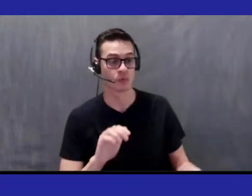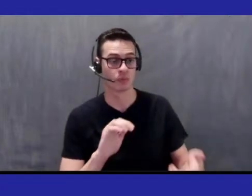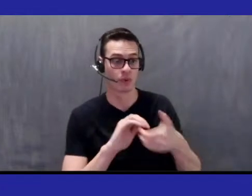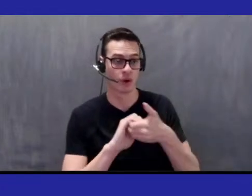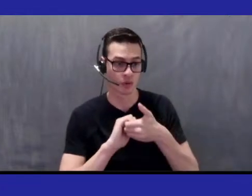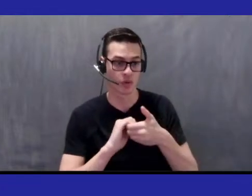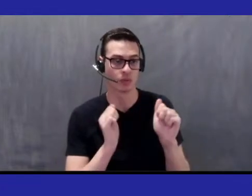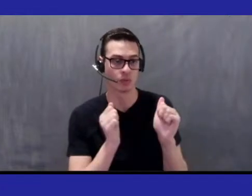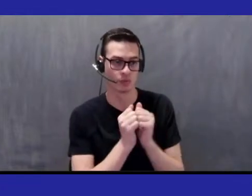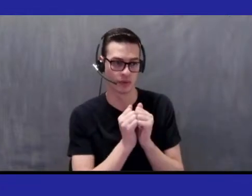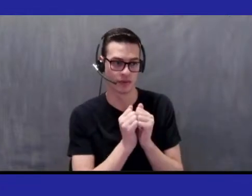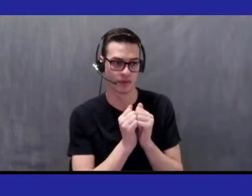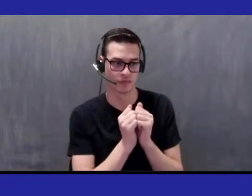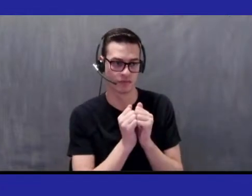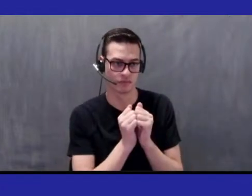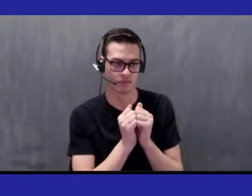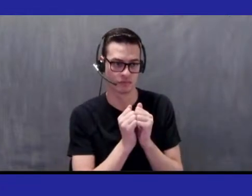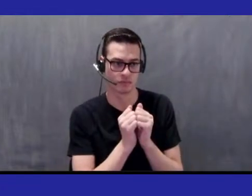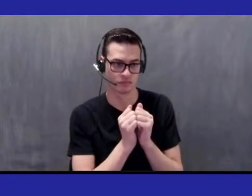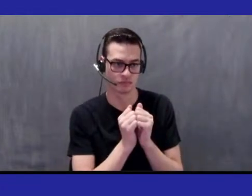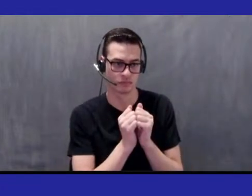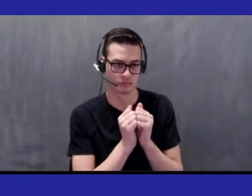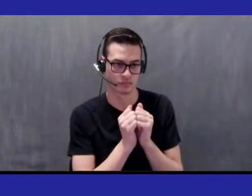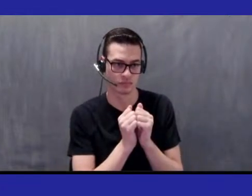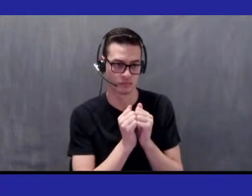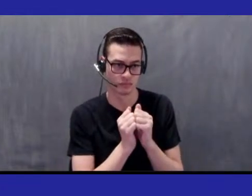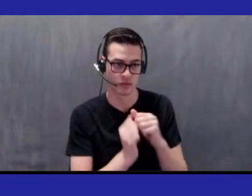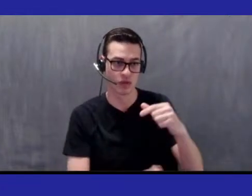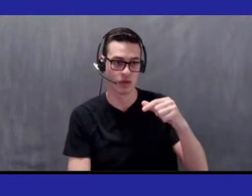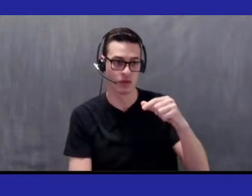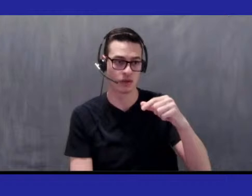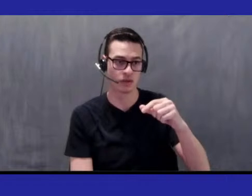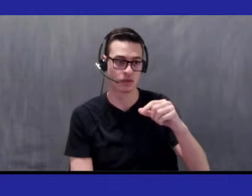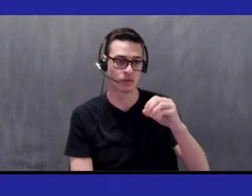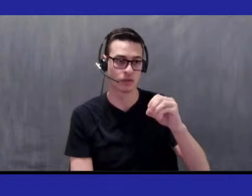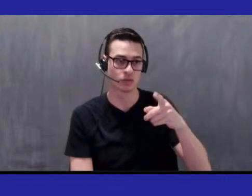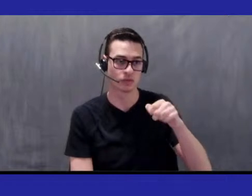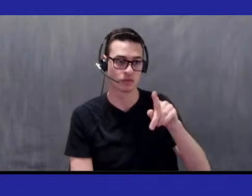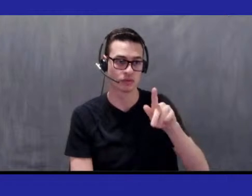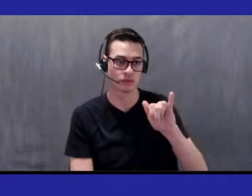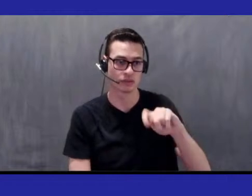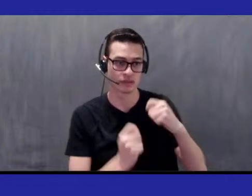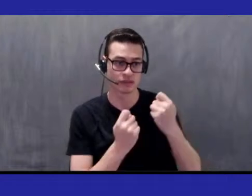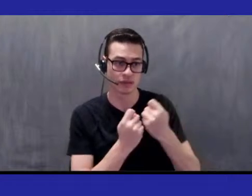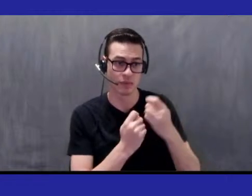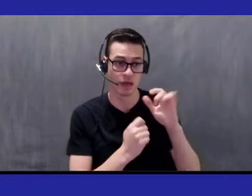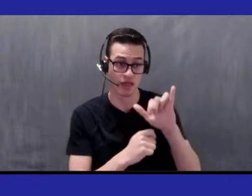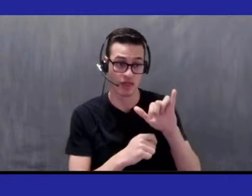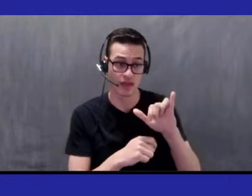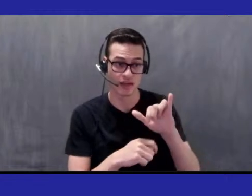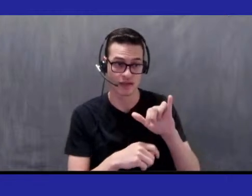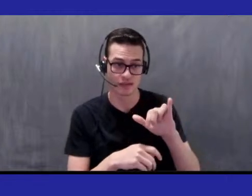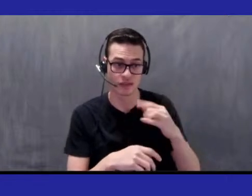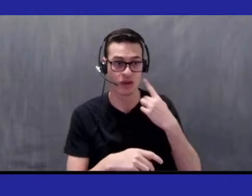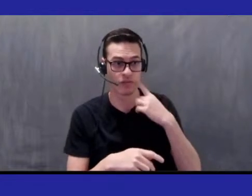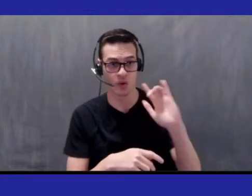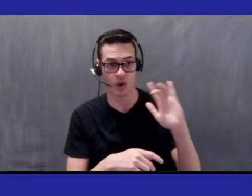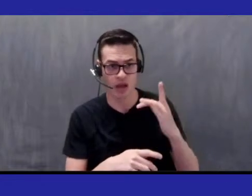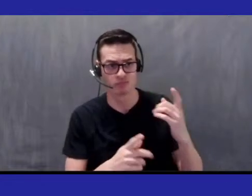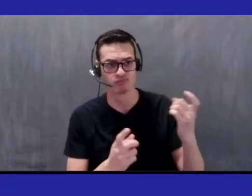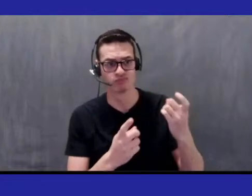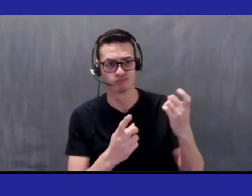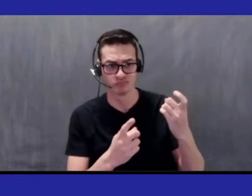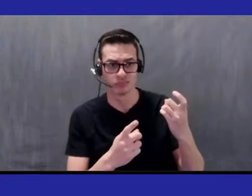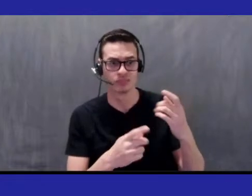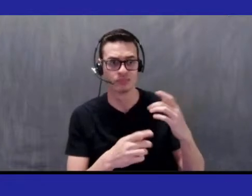LGBTQ employees and patients. In terms of awards, we received the Leader in Long-Term Care Equality. New